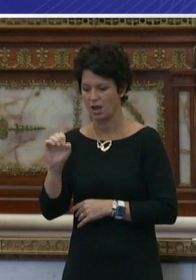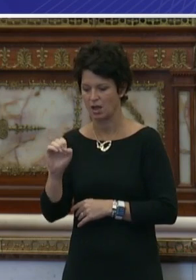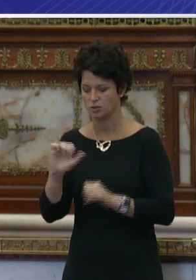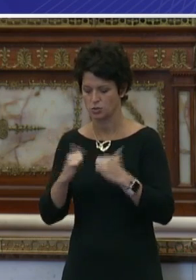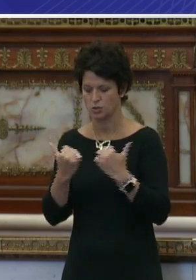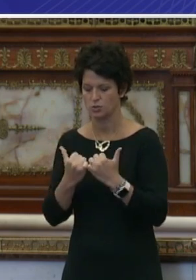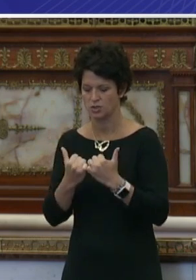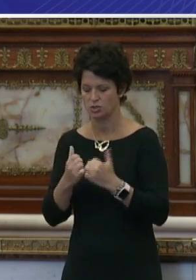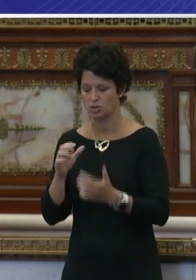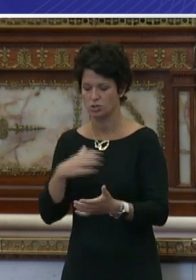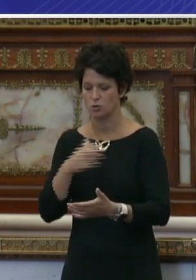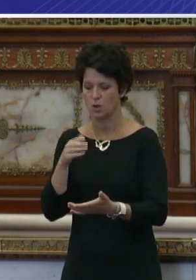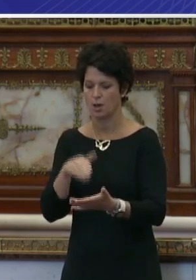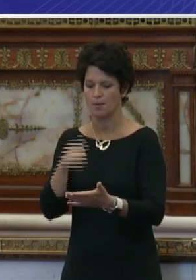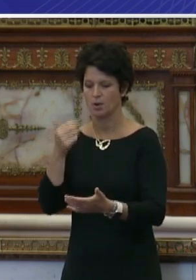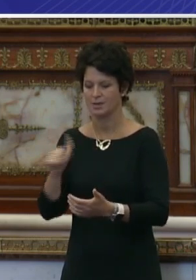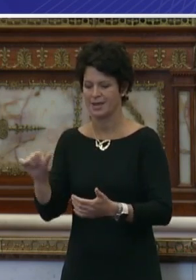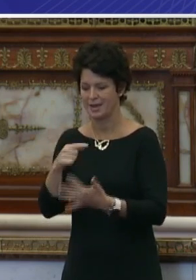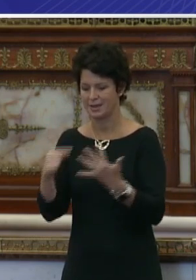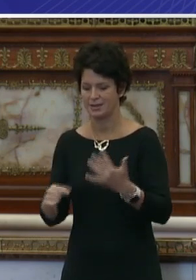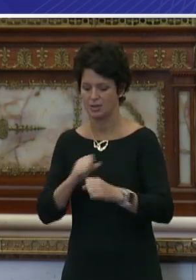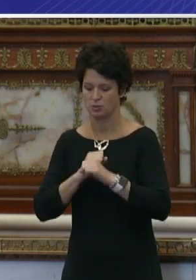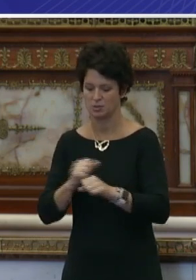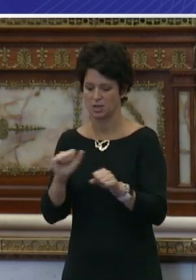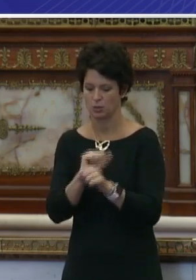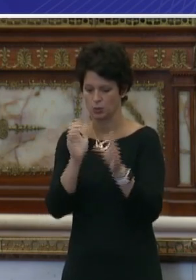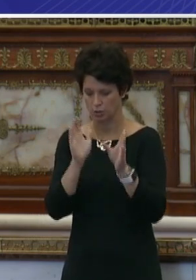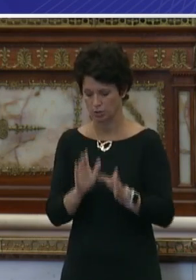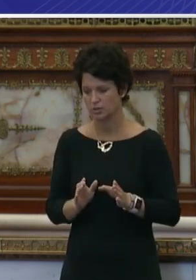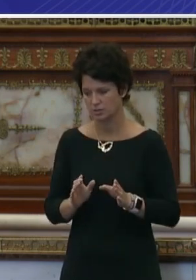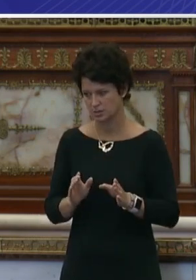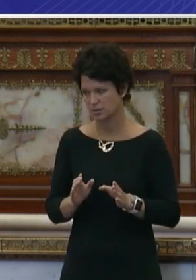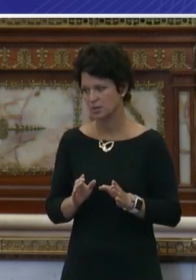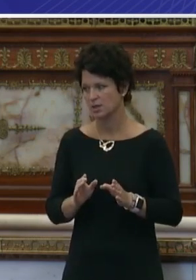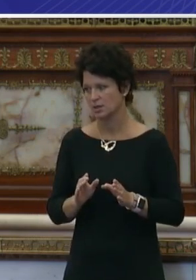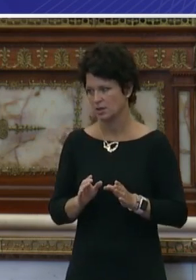Association to oppose anything that protects workers,